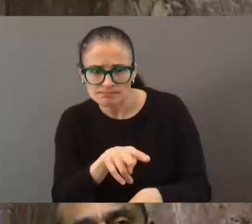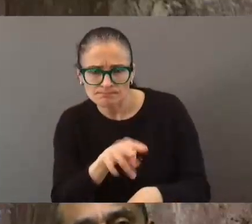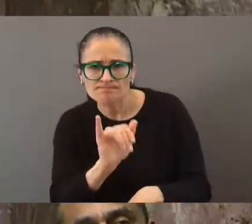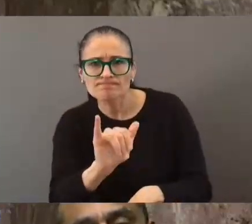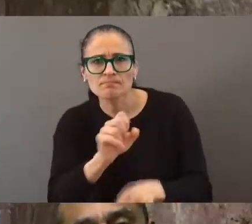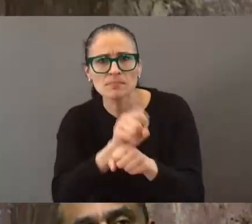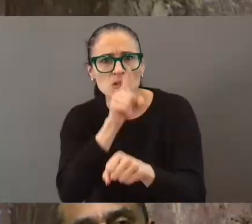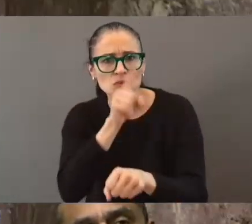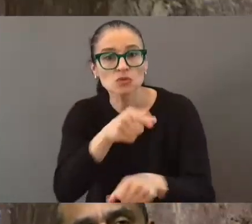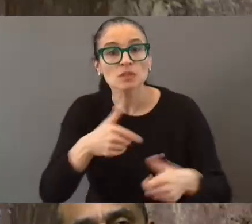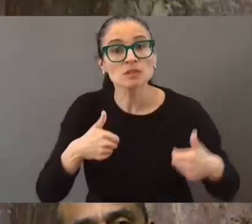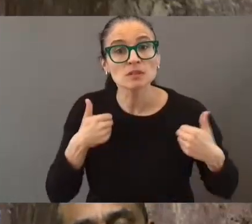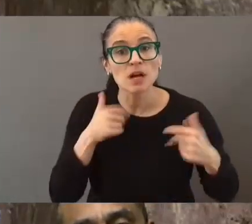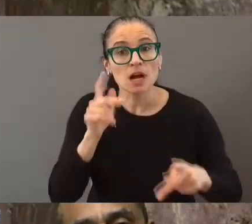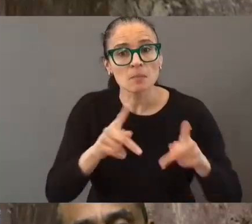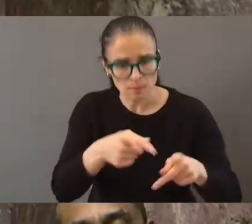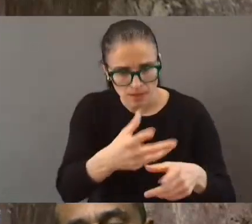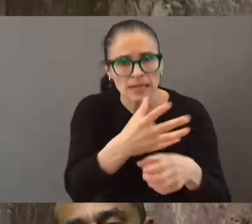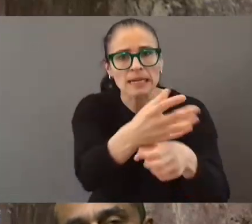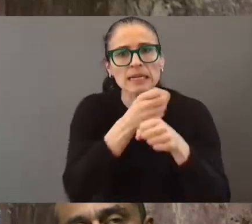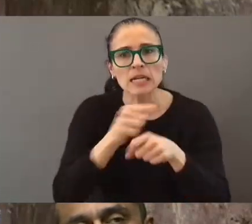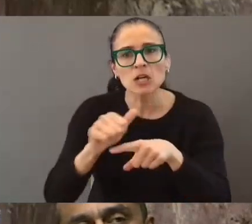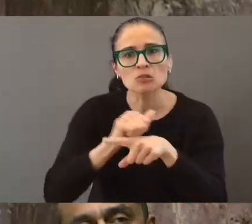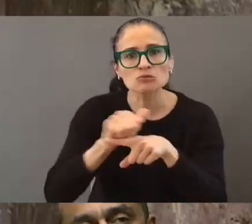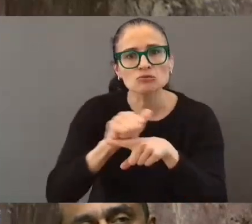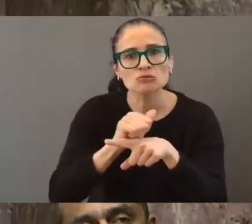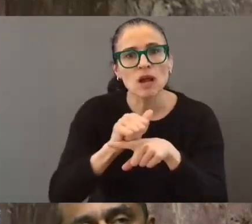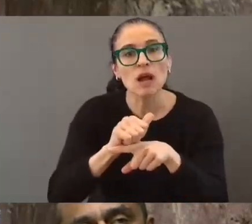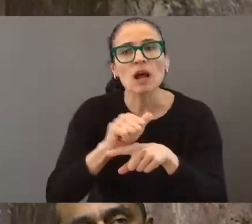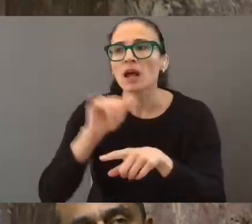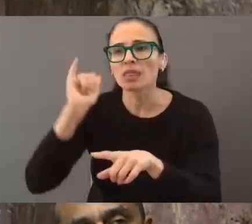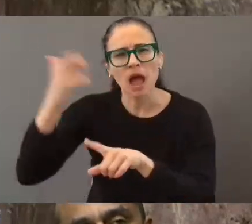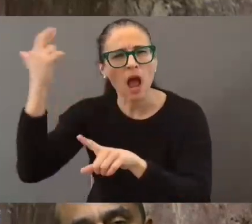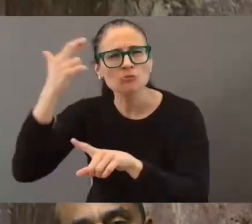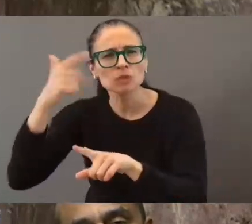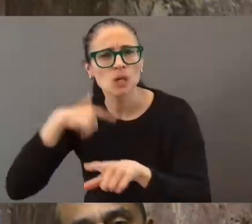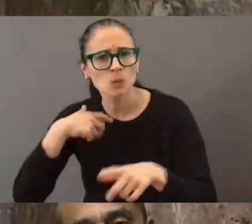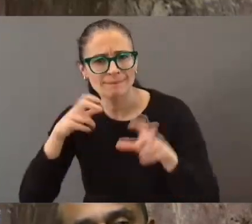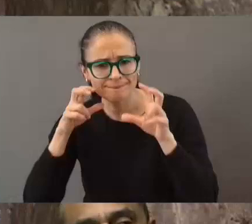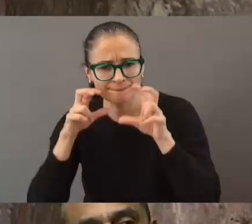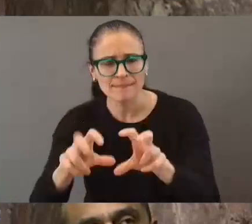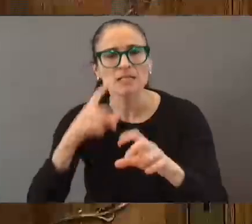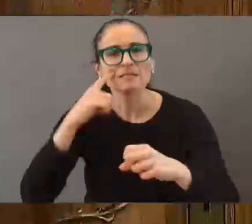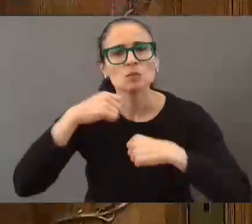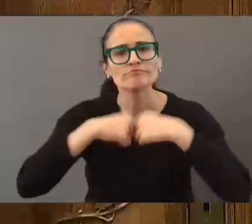why we invest in the infrastructure projects that we do, Honourable Speaker, to ensure...